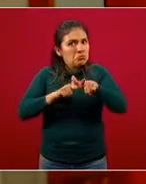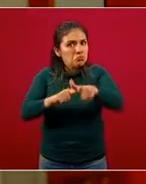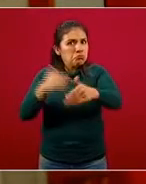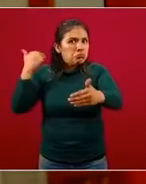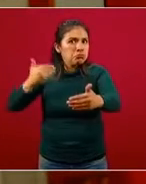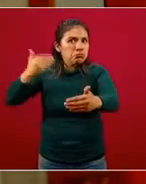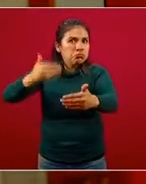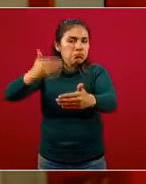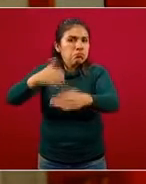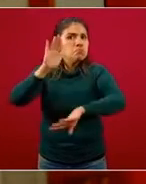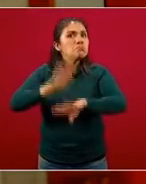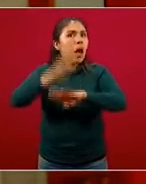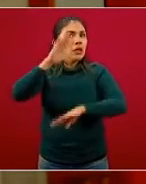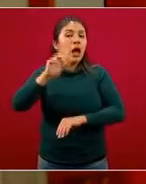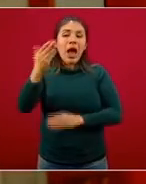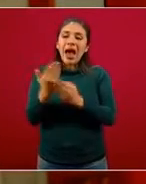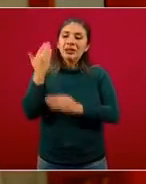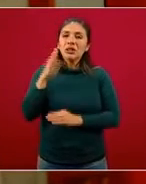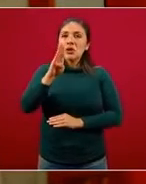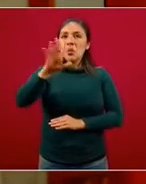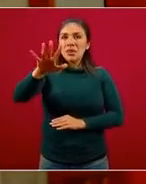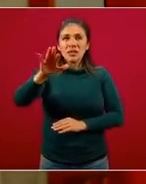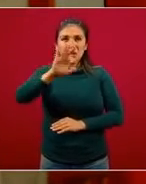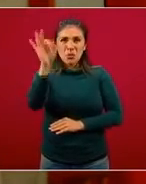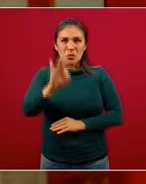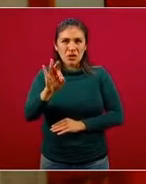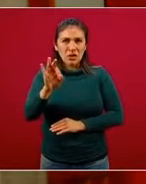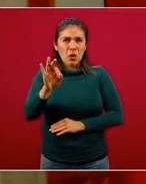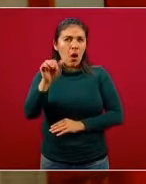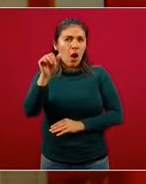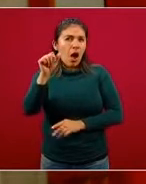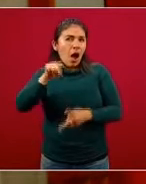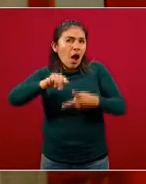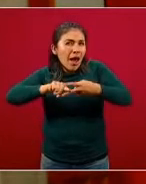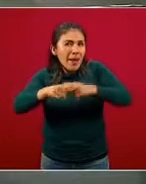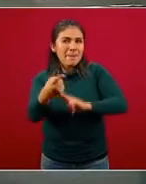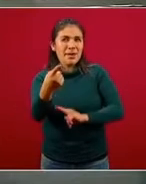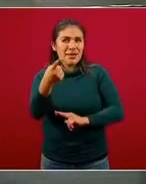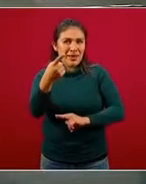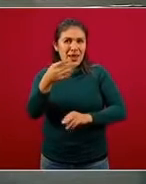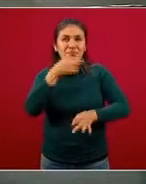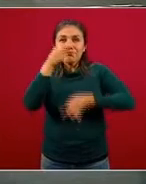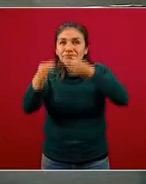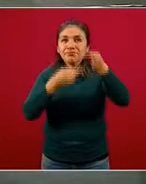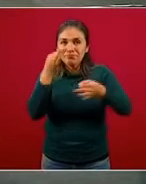local authorities of each state and each locality.